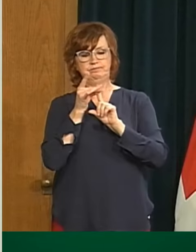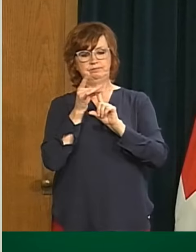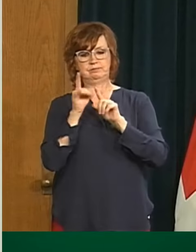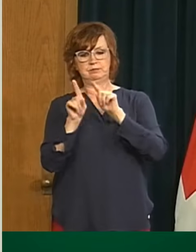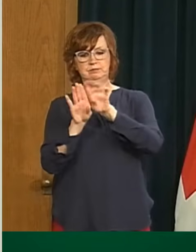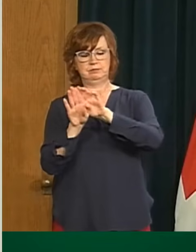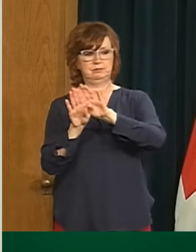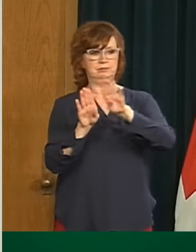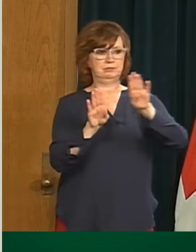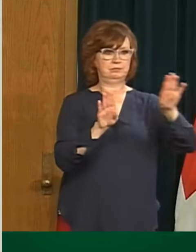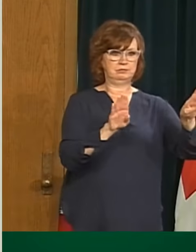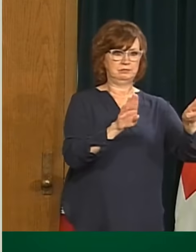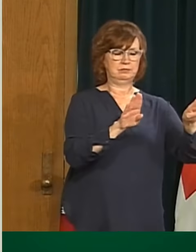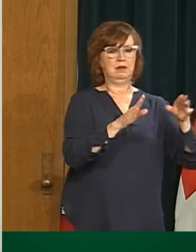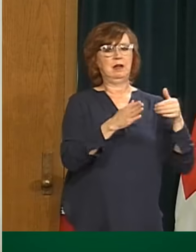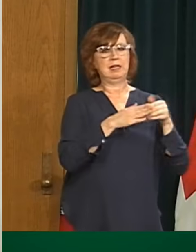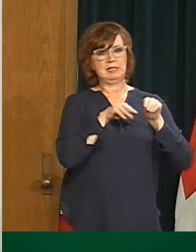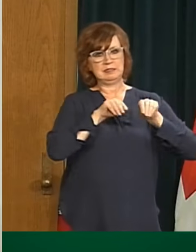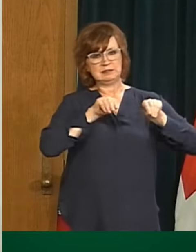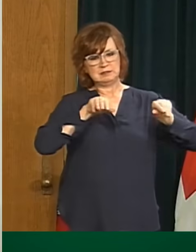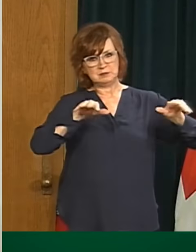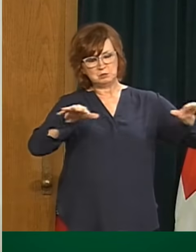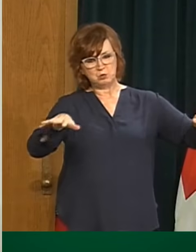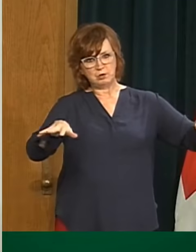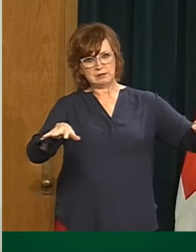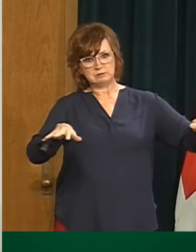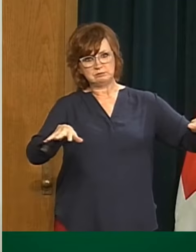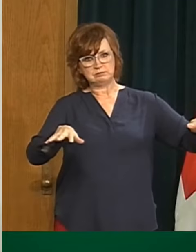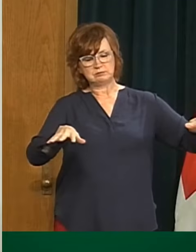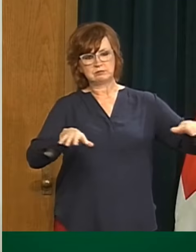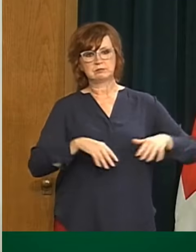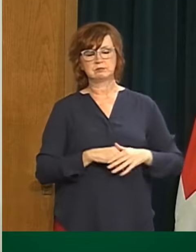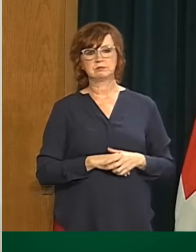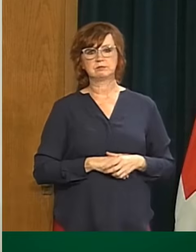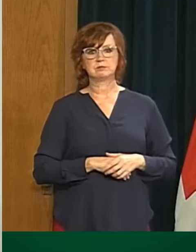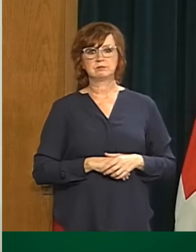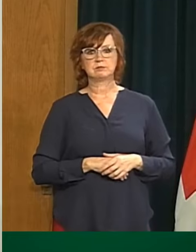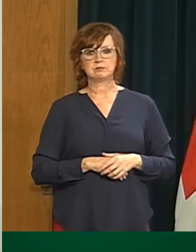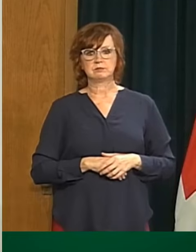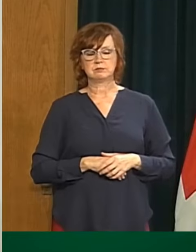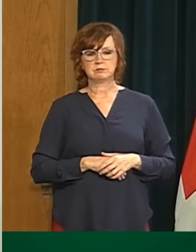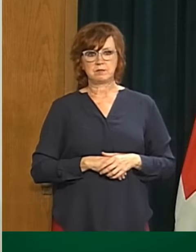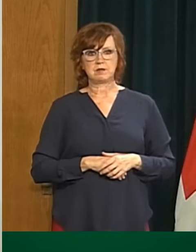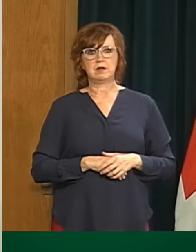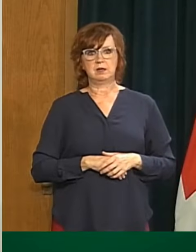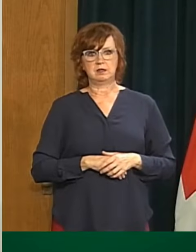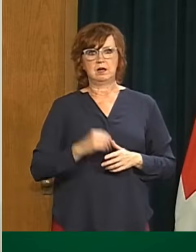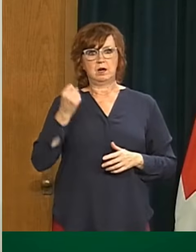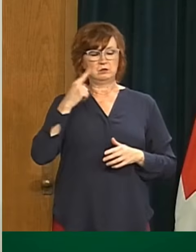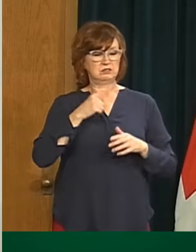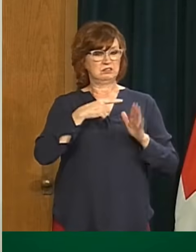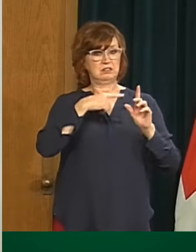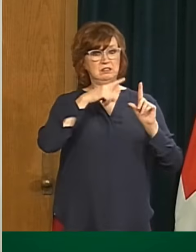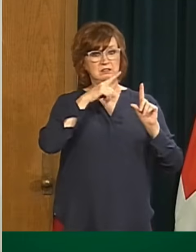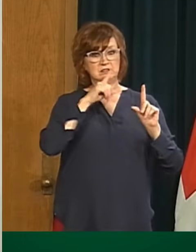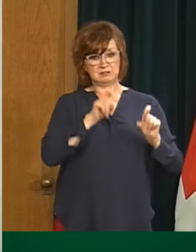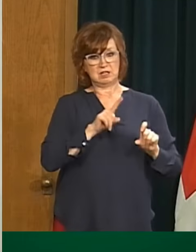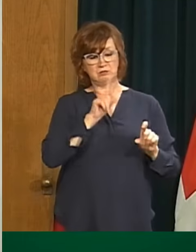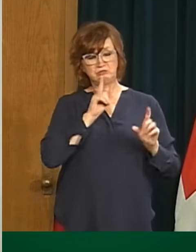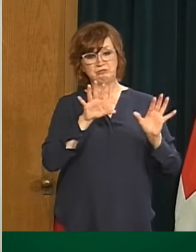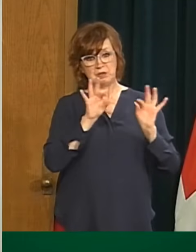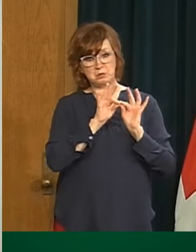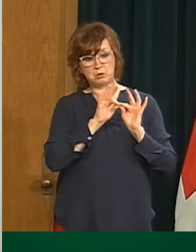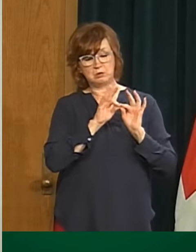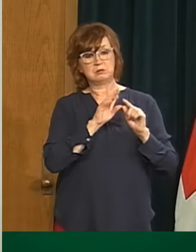is important as well. So those are the principles of testing both symptomatic and, where required, asymptomatic, which is also done